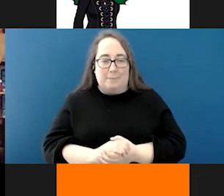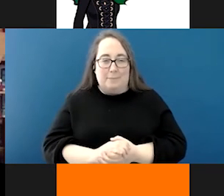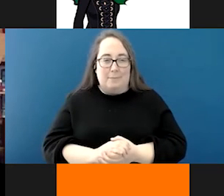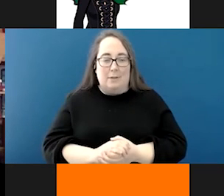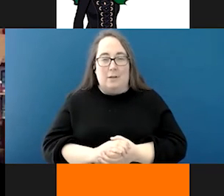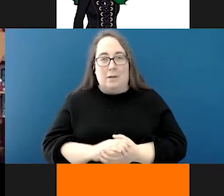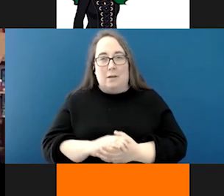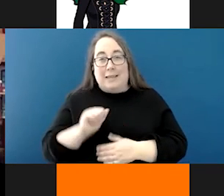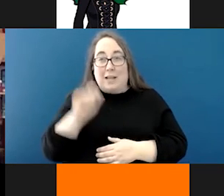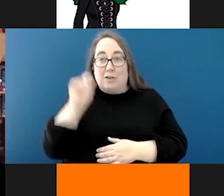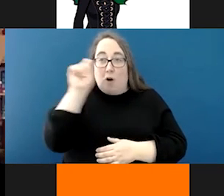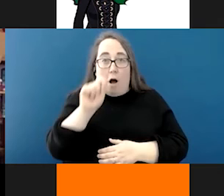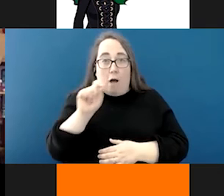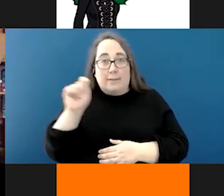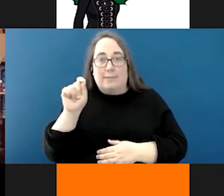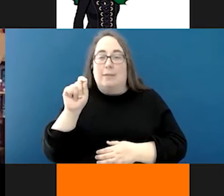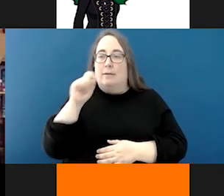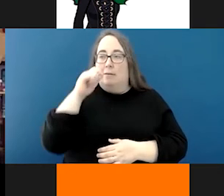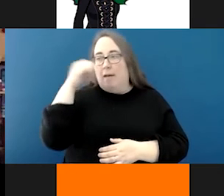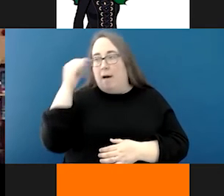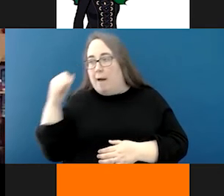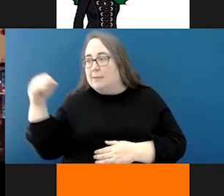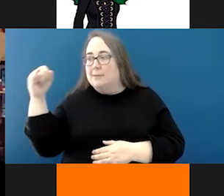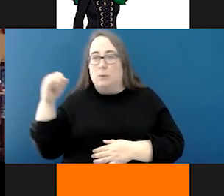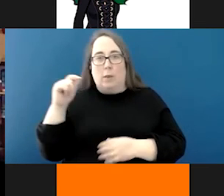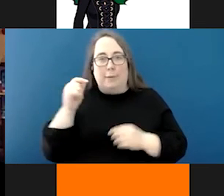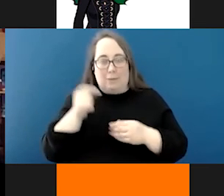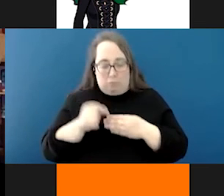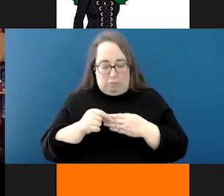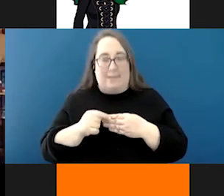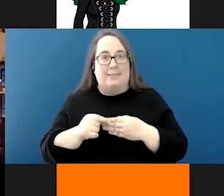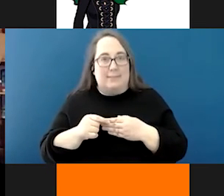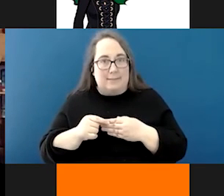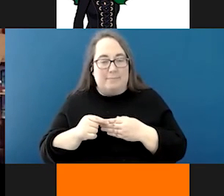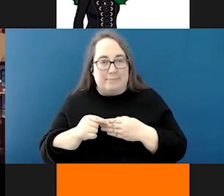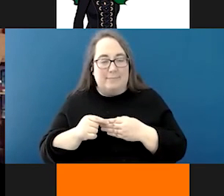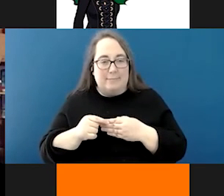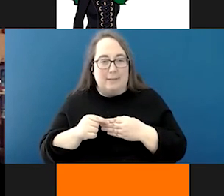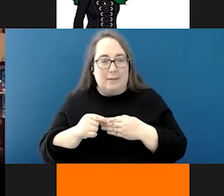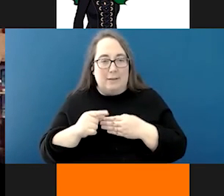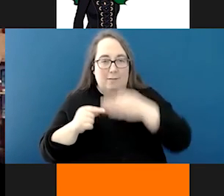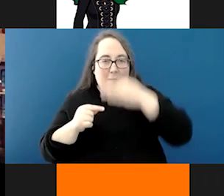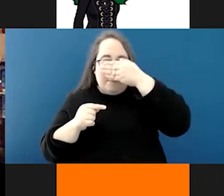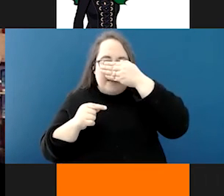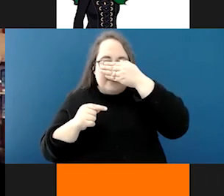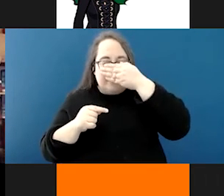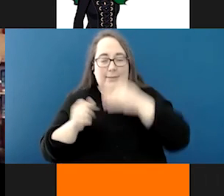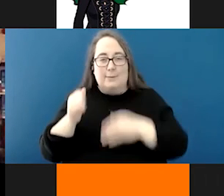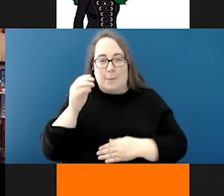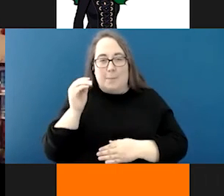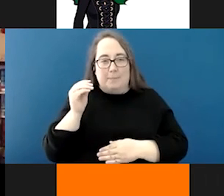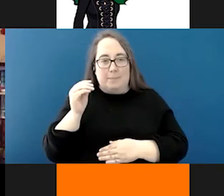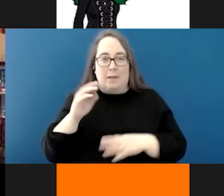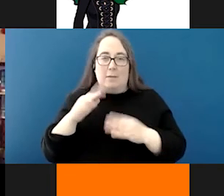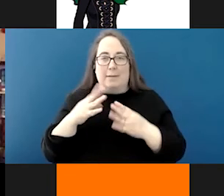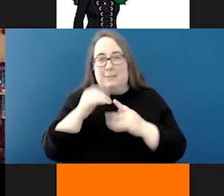or dots or anything like that, and it will be raised. So, you know, raised from the mask. So it just gives it a more